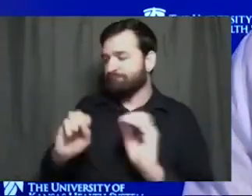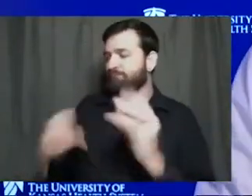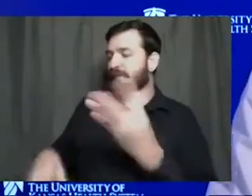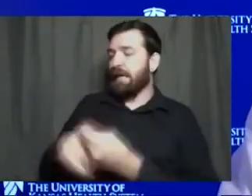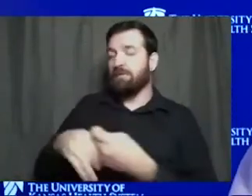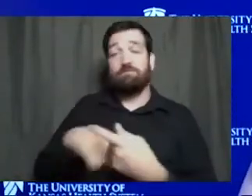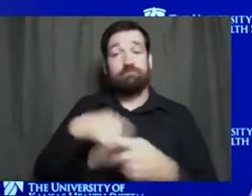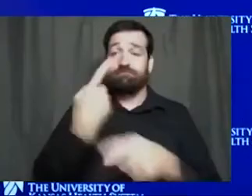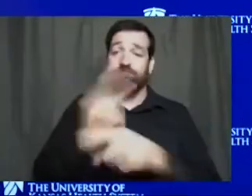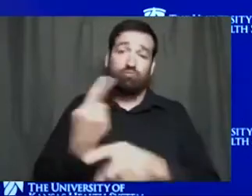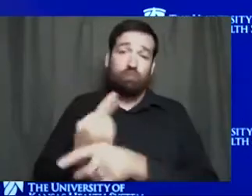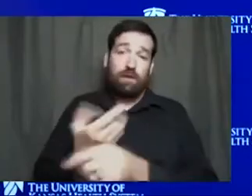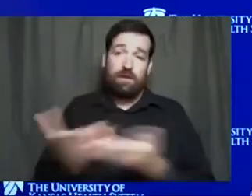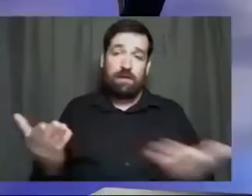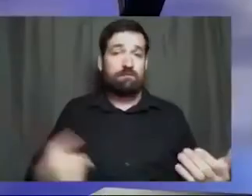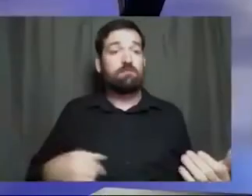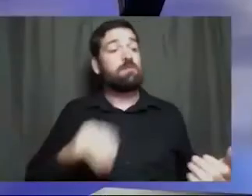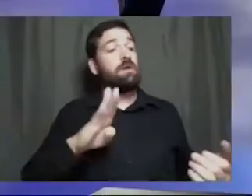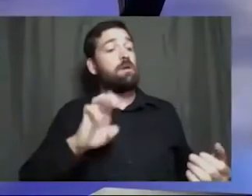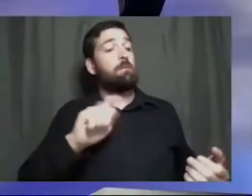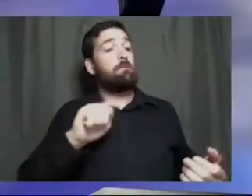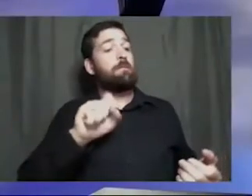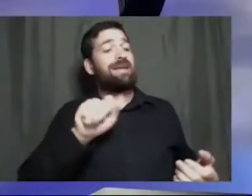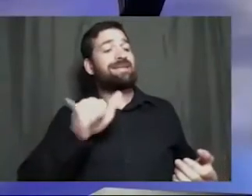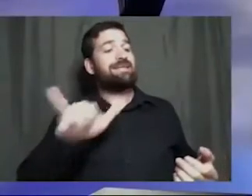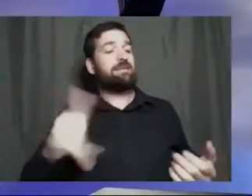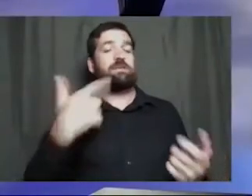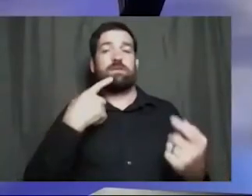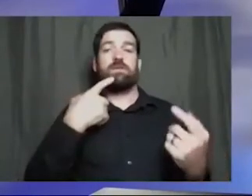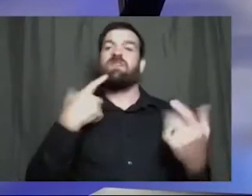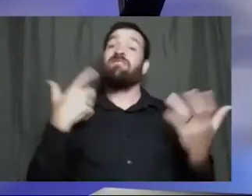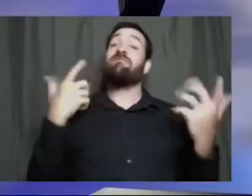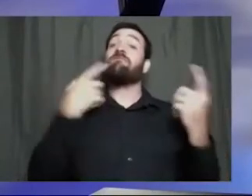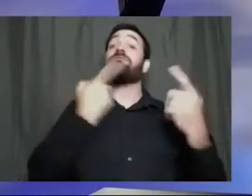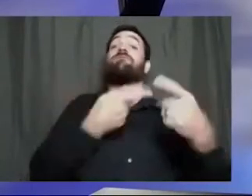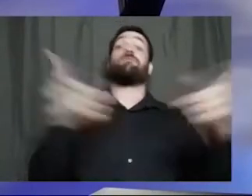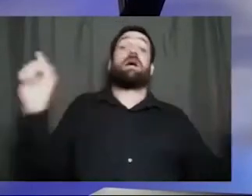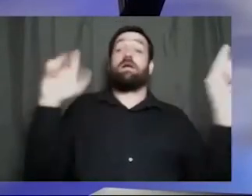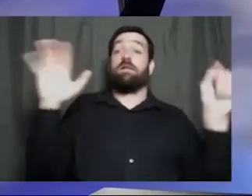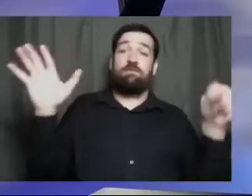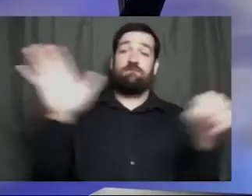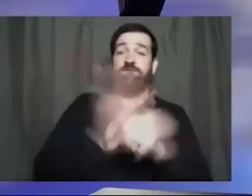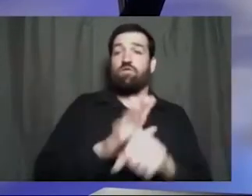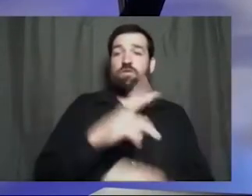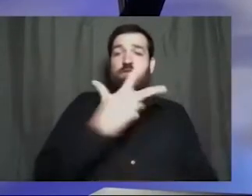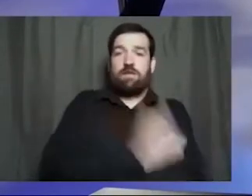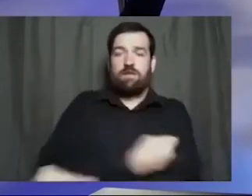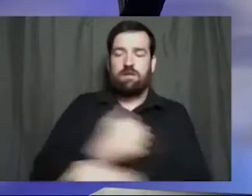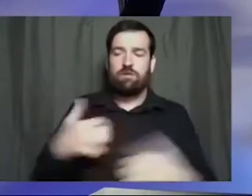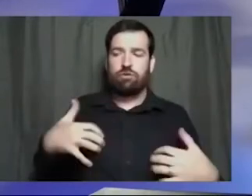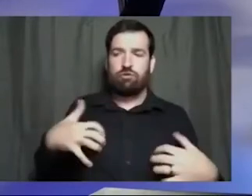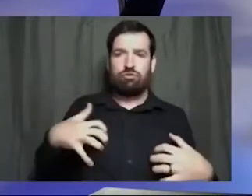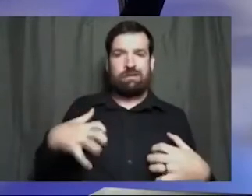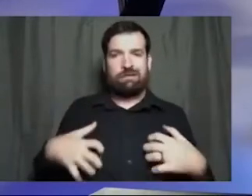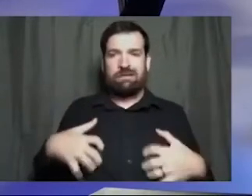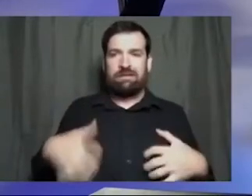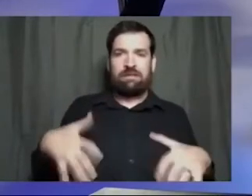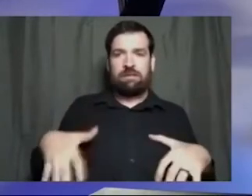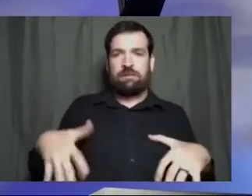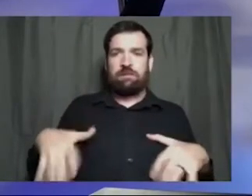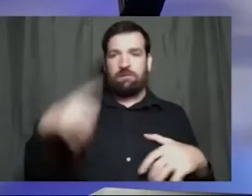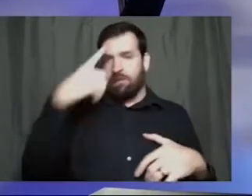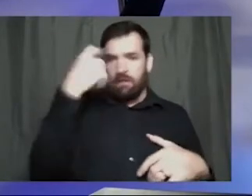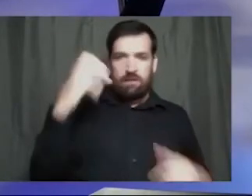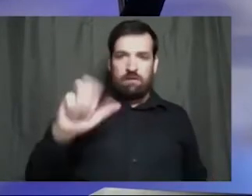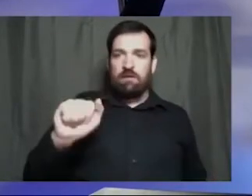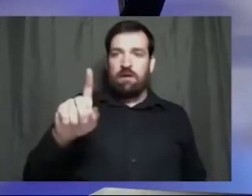I just say that Betsy just said it? She says, I'm finally fully vaccinated. I was a little nervous with my adrenaline insufficiency and was afraid of bad